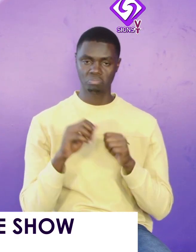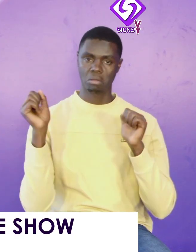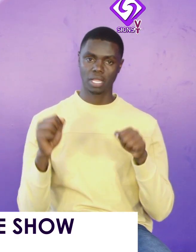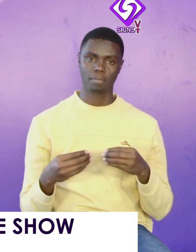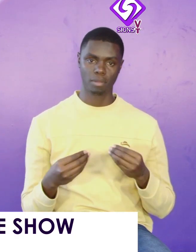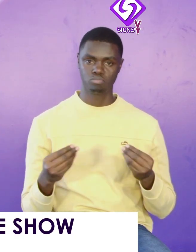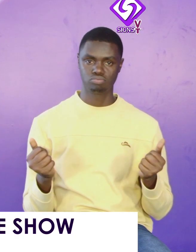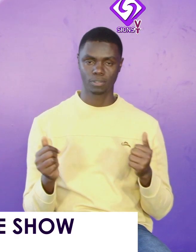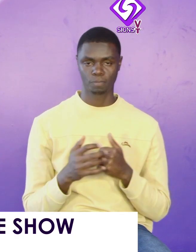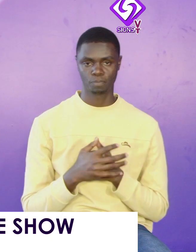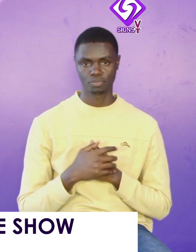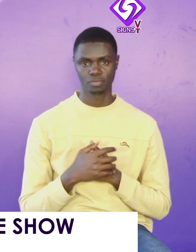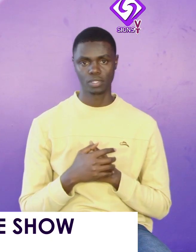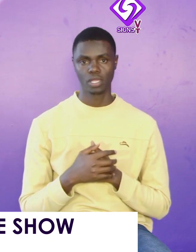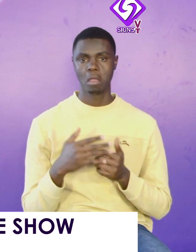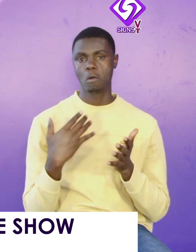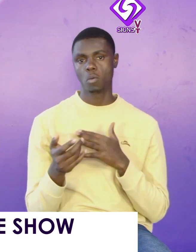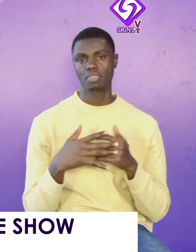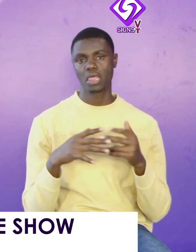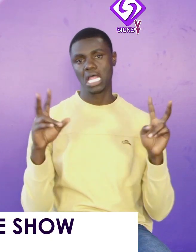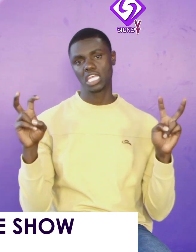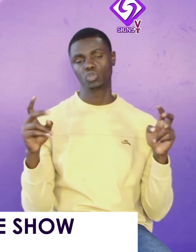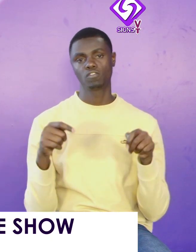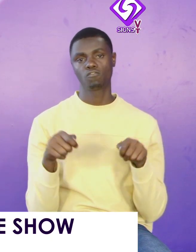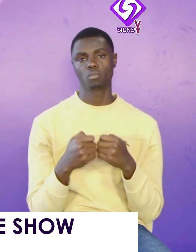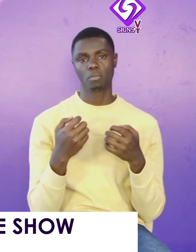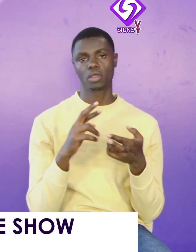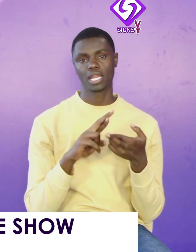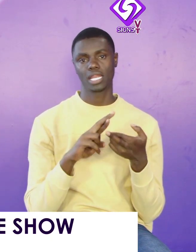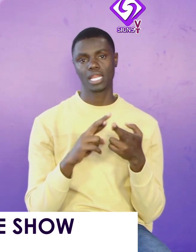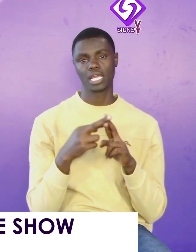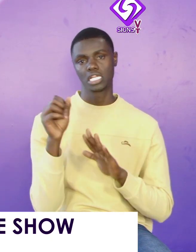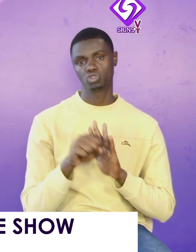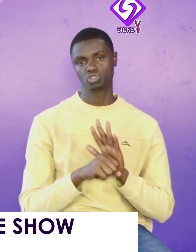overcome. Whether the issue comes from a broken relationship.